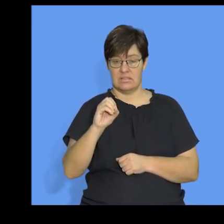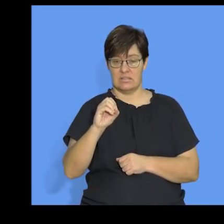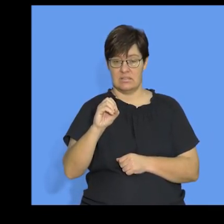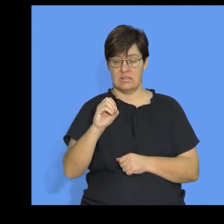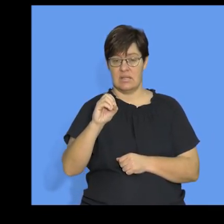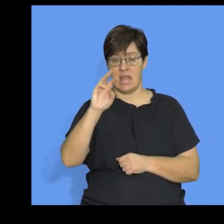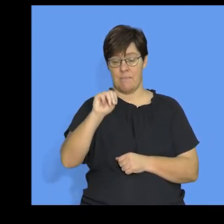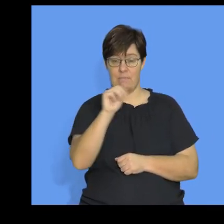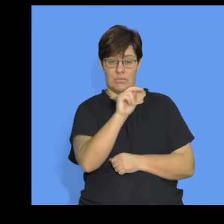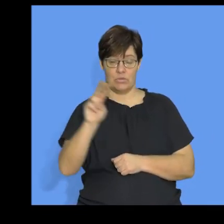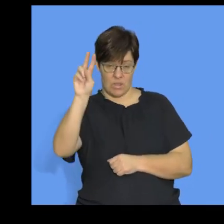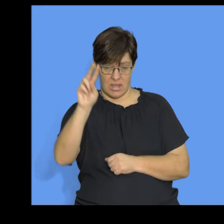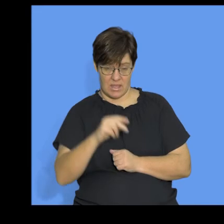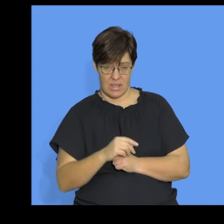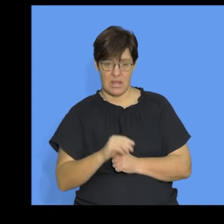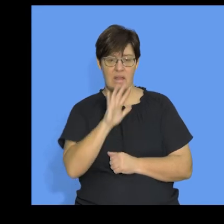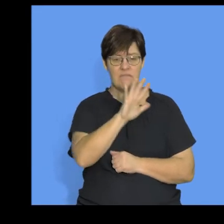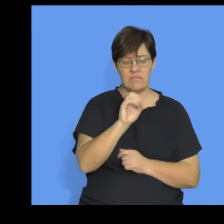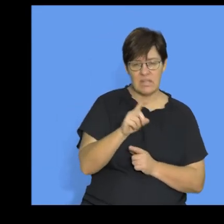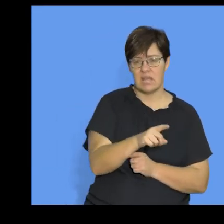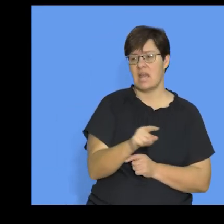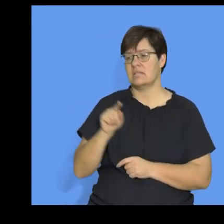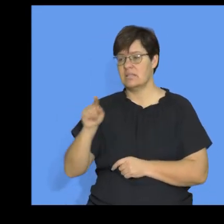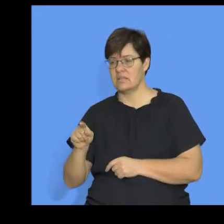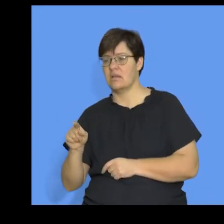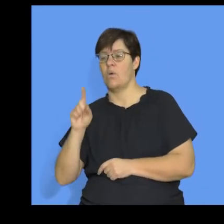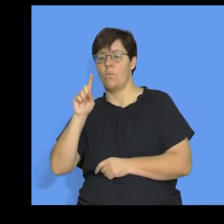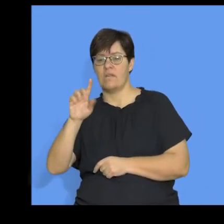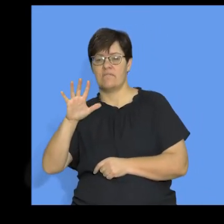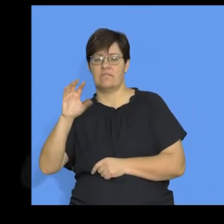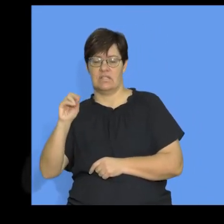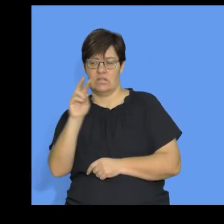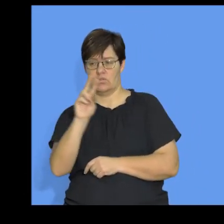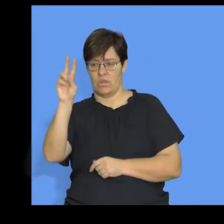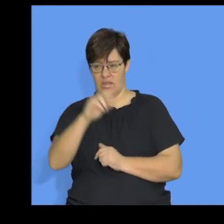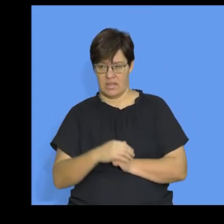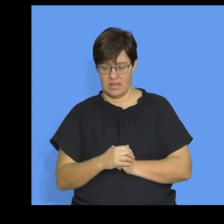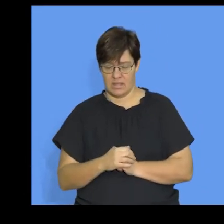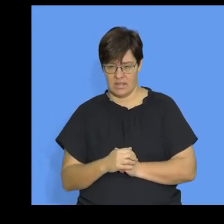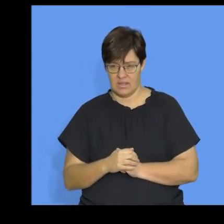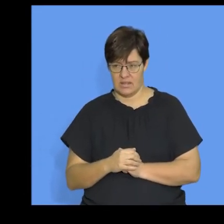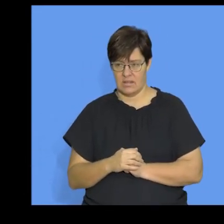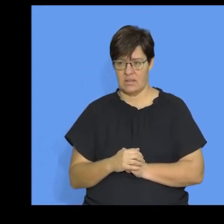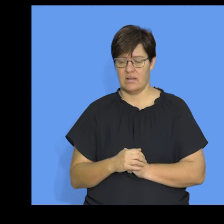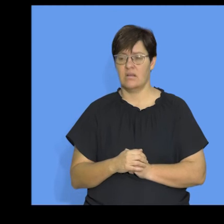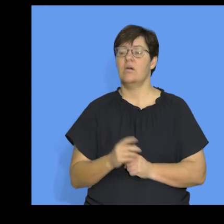squares, and the sales department 150 squares. The easiest way to do this, guys, is add your